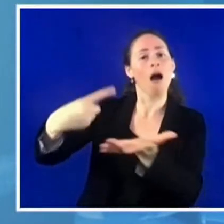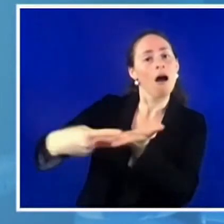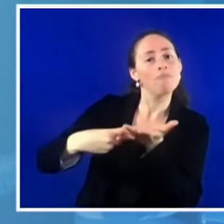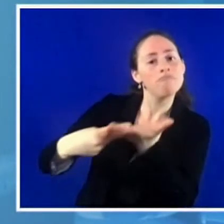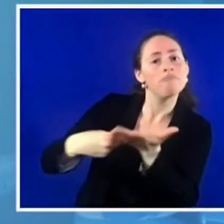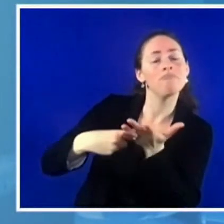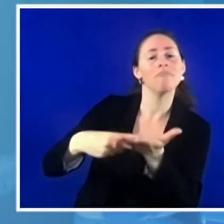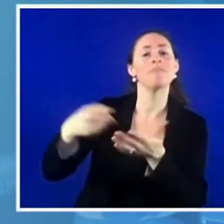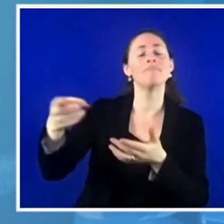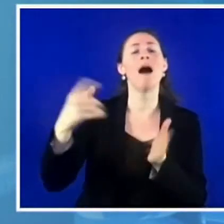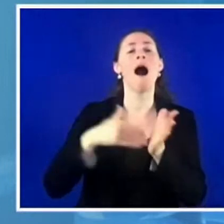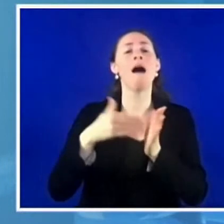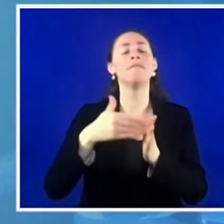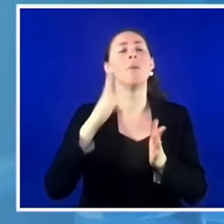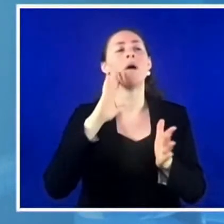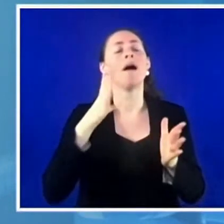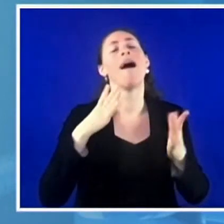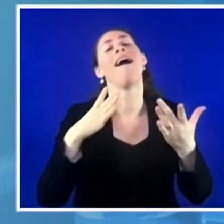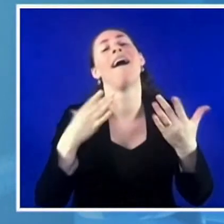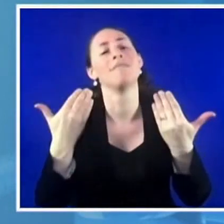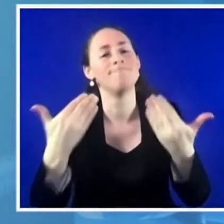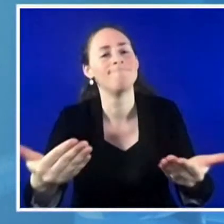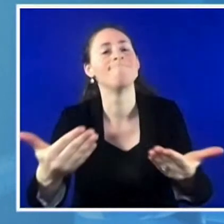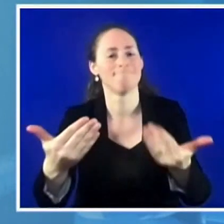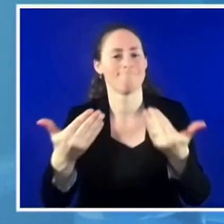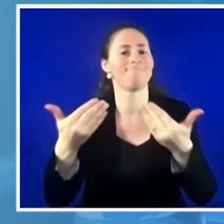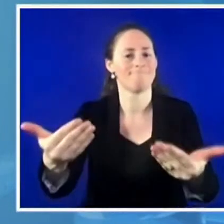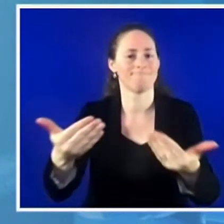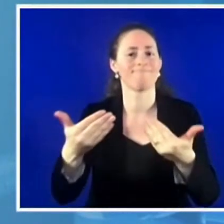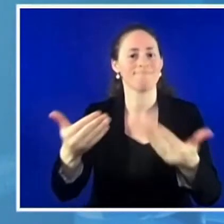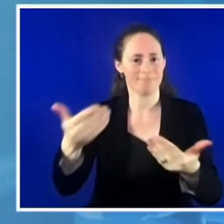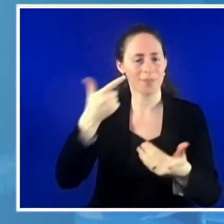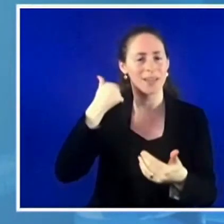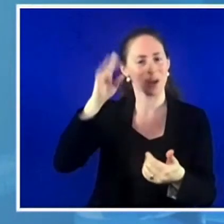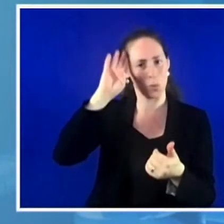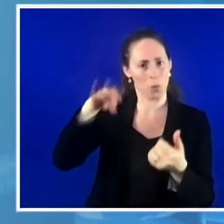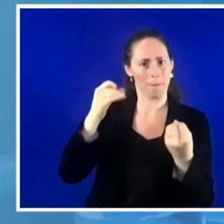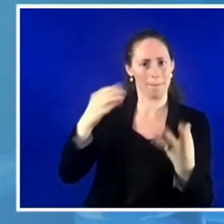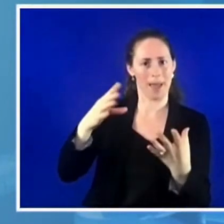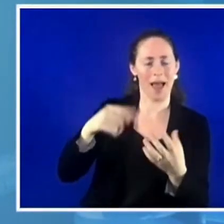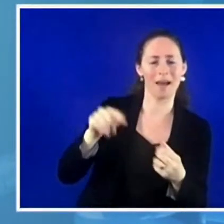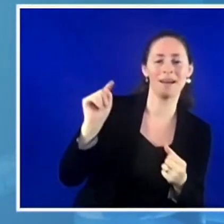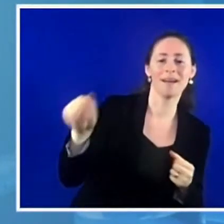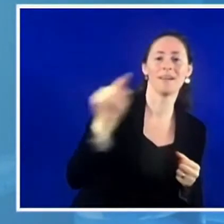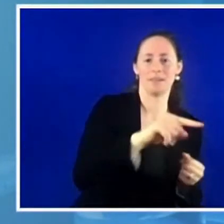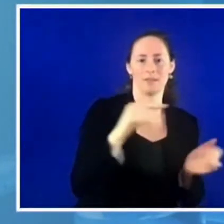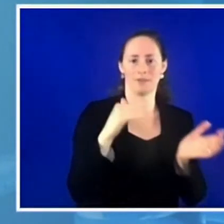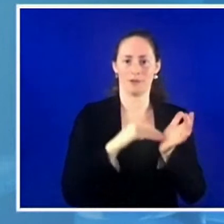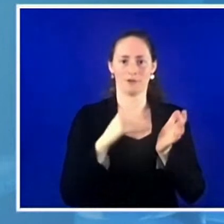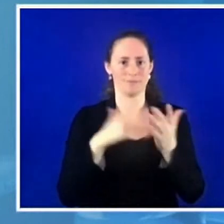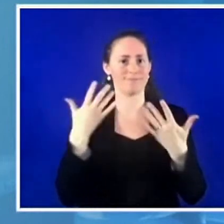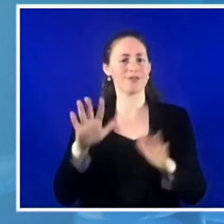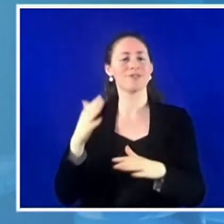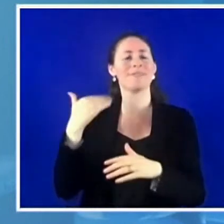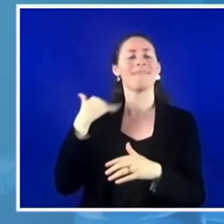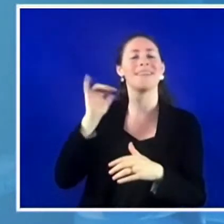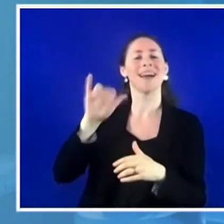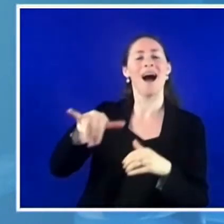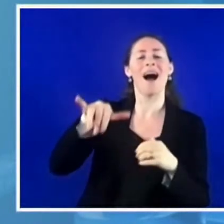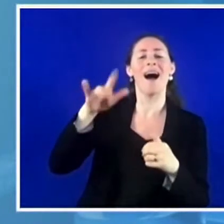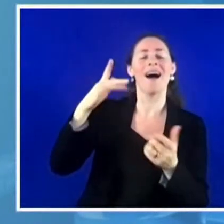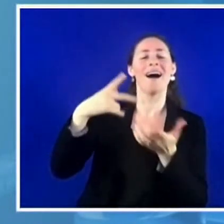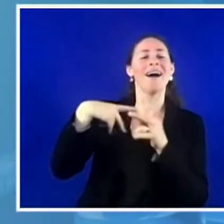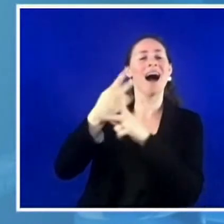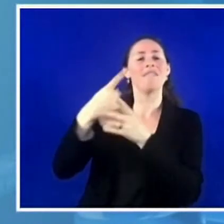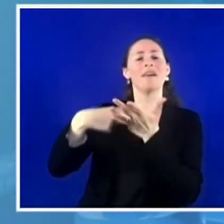know that you and many other clinicians have had the experience of having that conversation, and then a week or two later, the patient may contact you